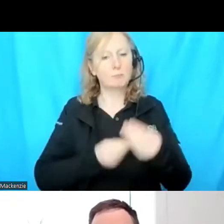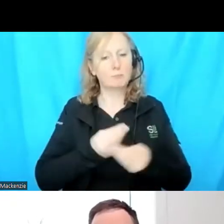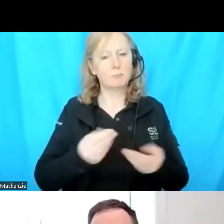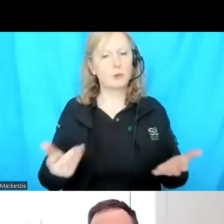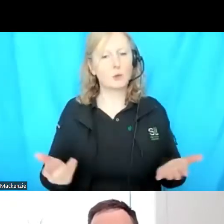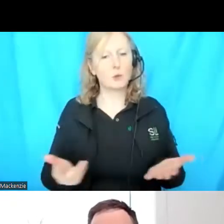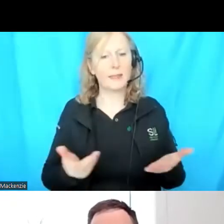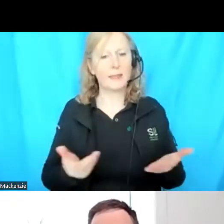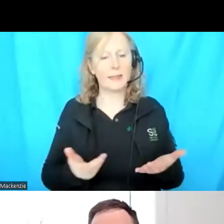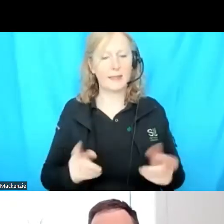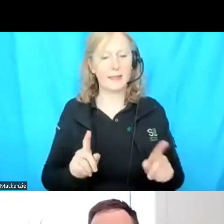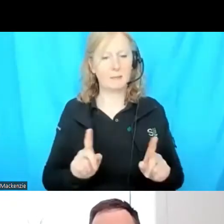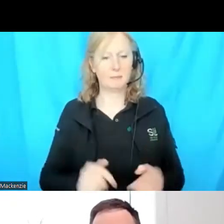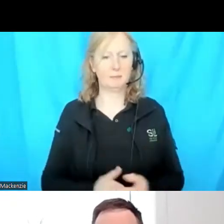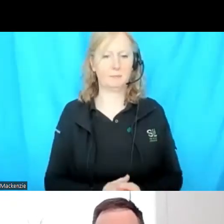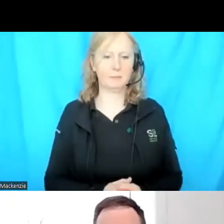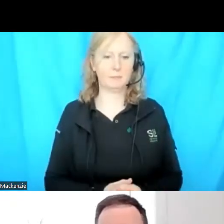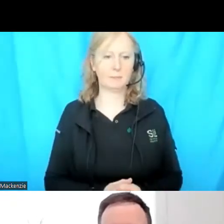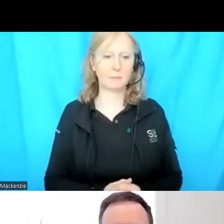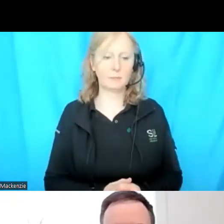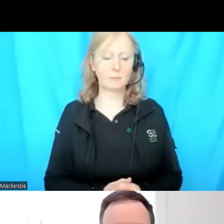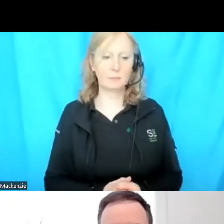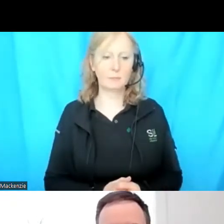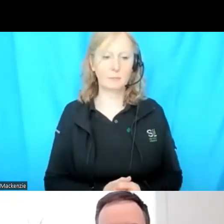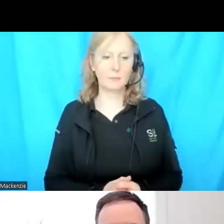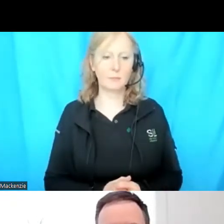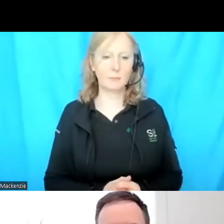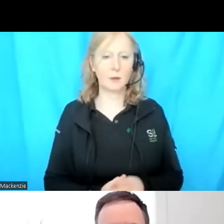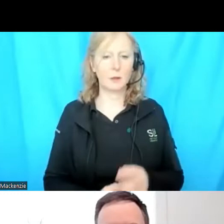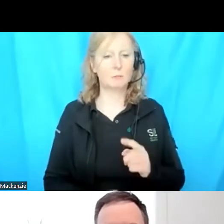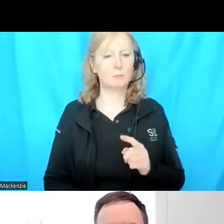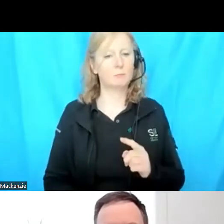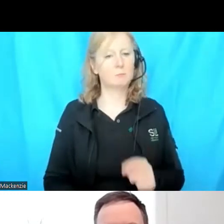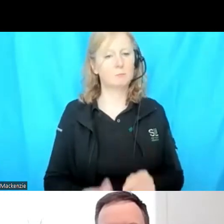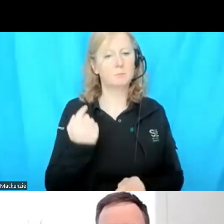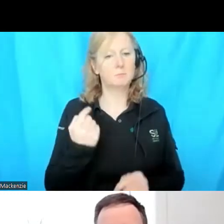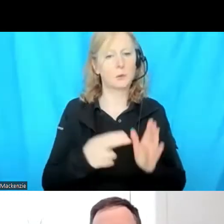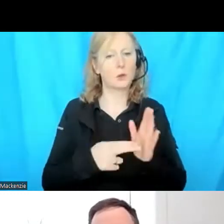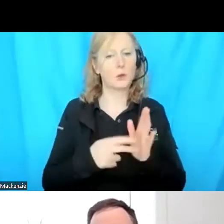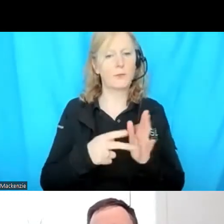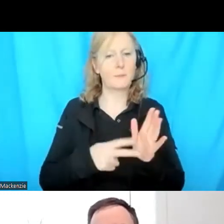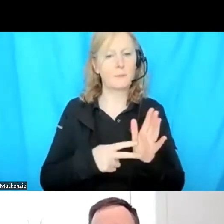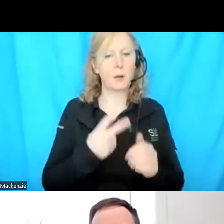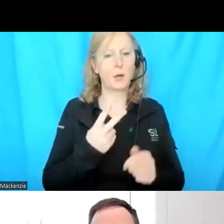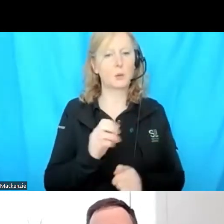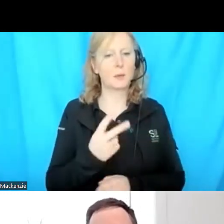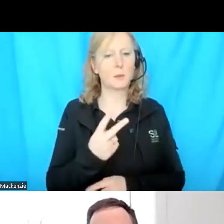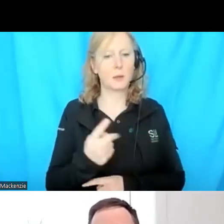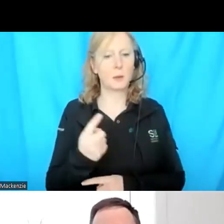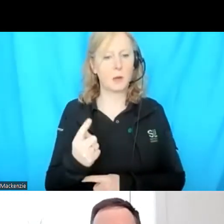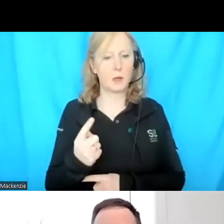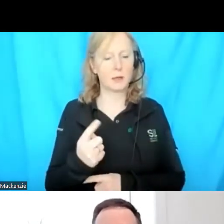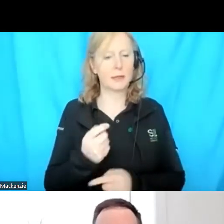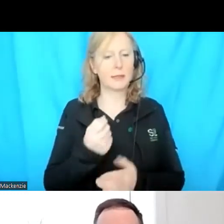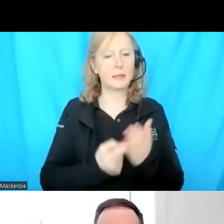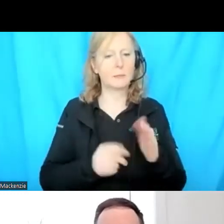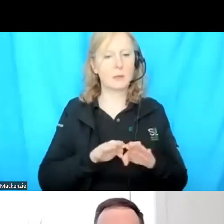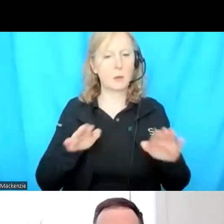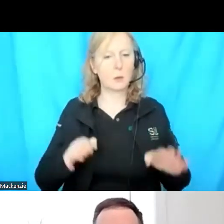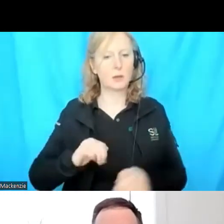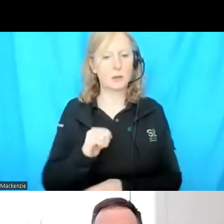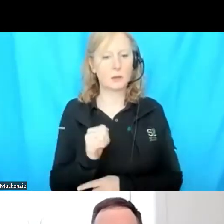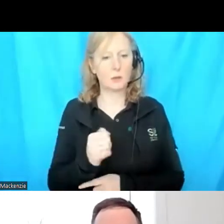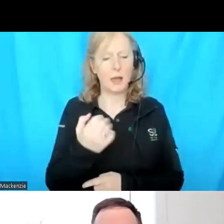today's session. So you might remember back in November 2021, Disability Equality Scotland held